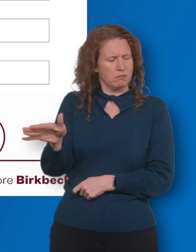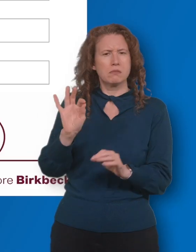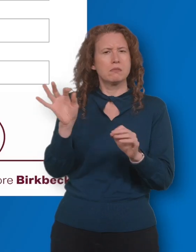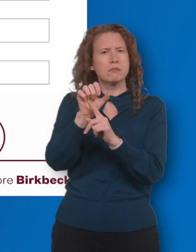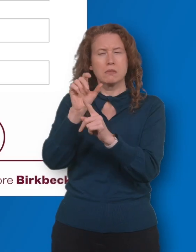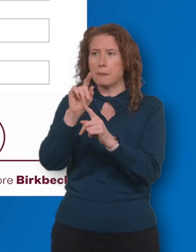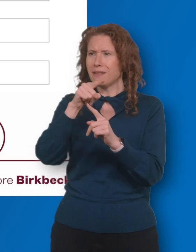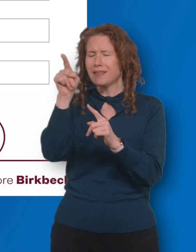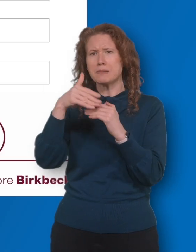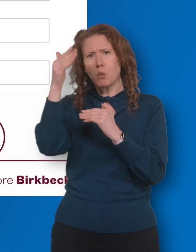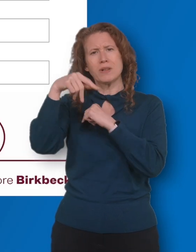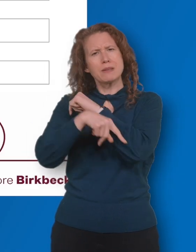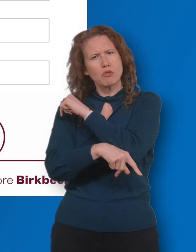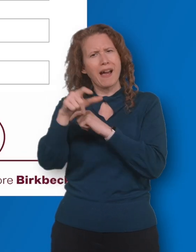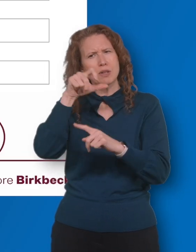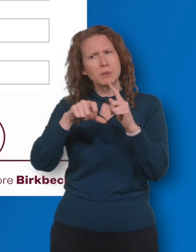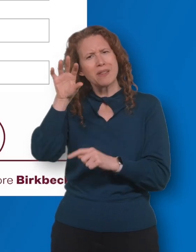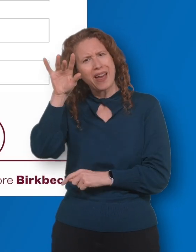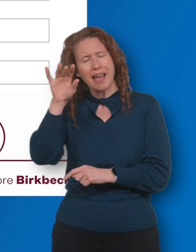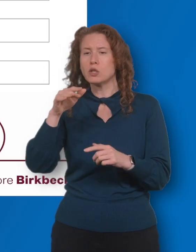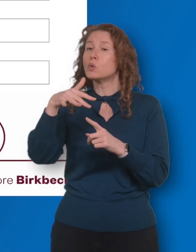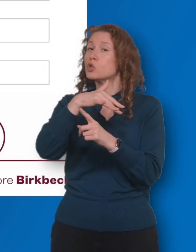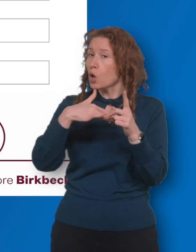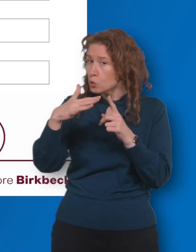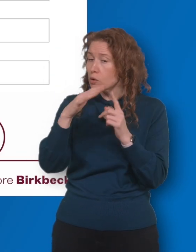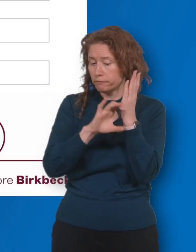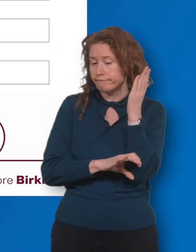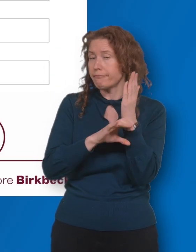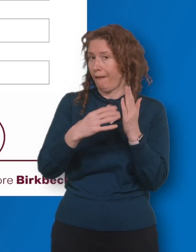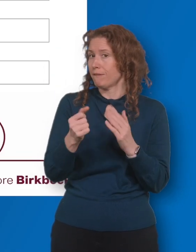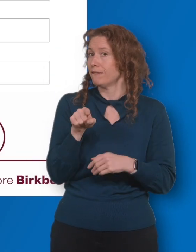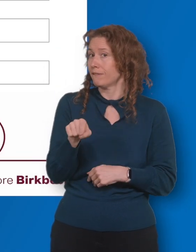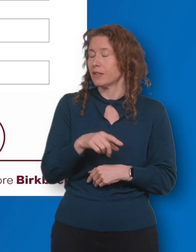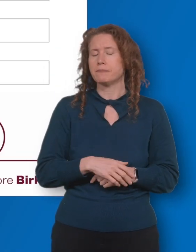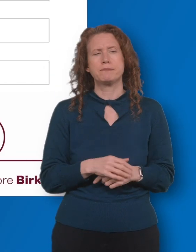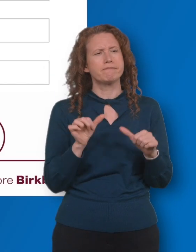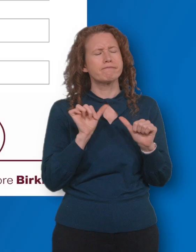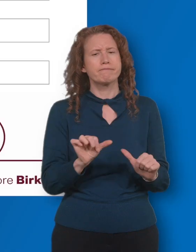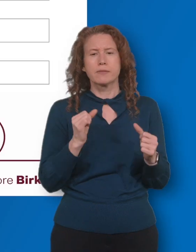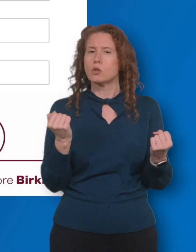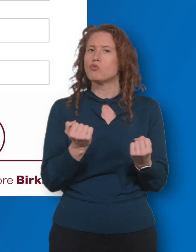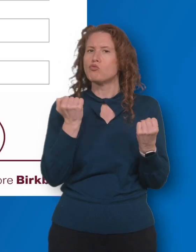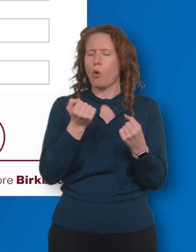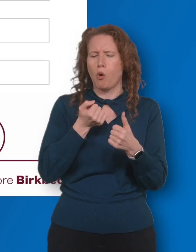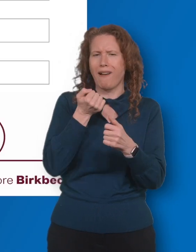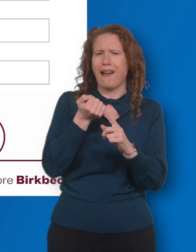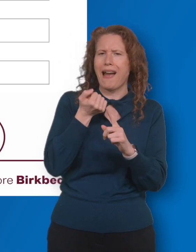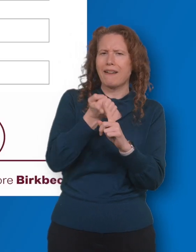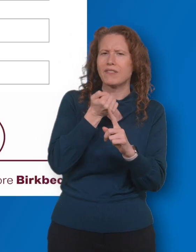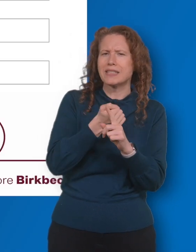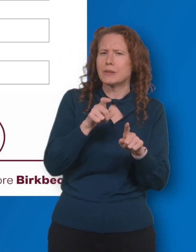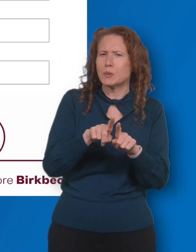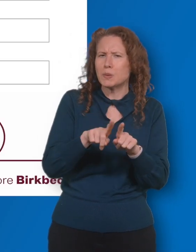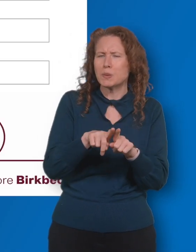deprived communities. So there's a social context. Very strong advocacy movement, right? Just go